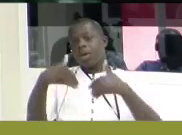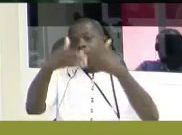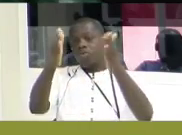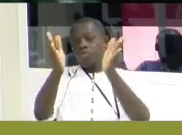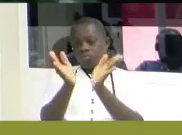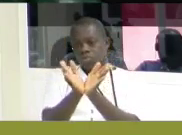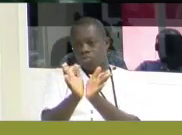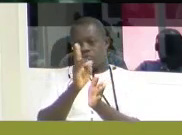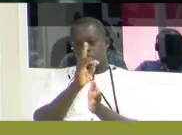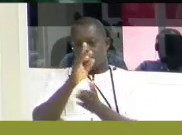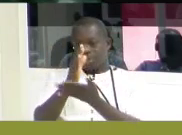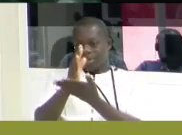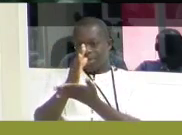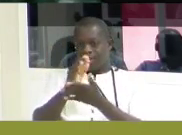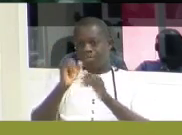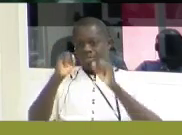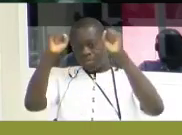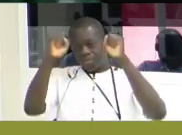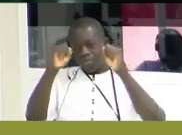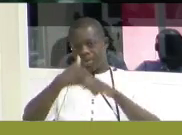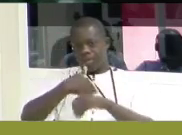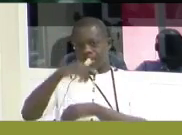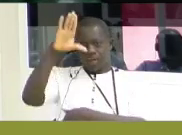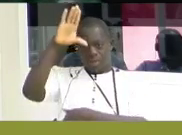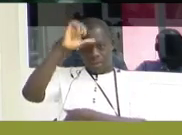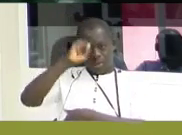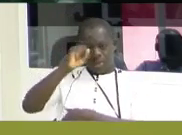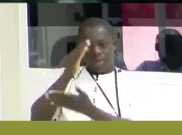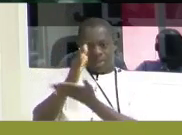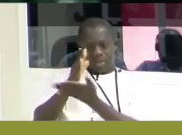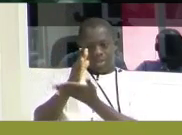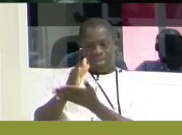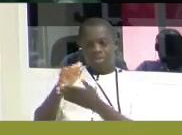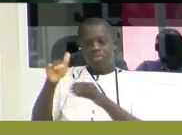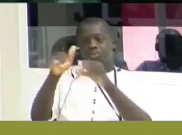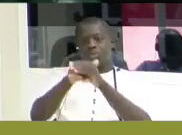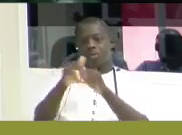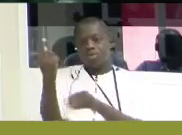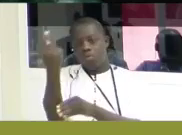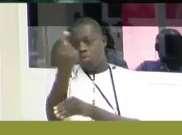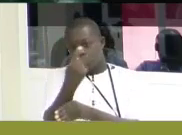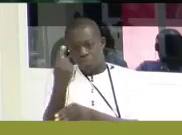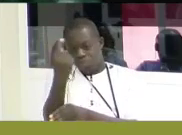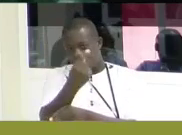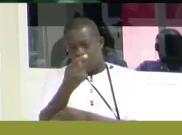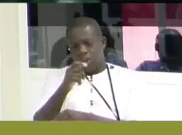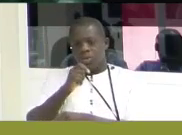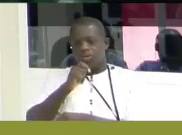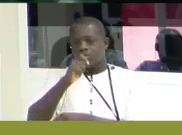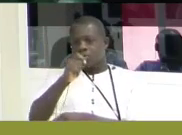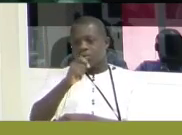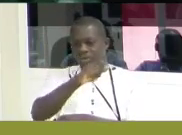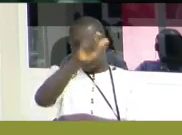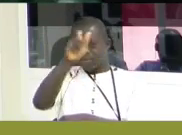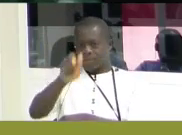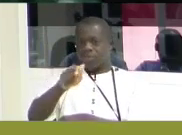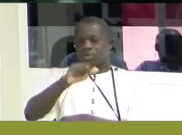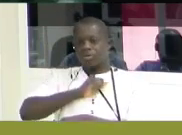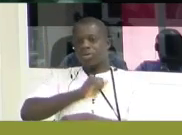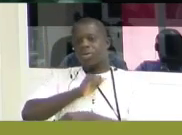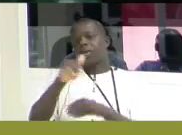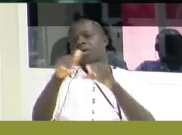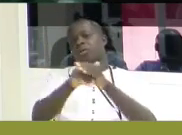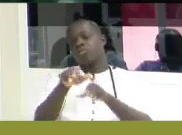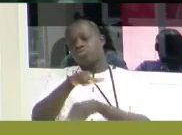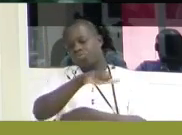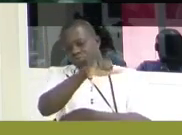to be protesting. I understand that this crowd was meant to be made up of only journalists. But they infiltrated the crowd